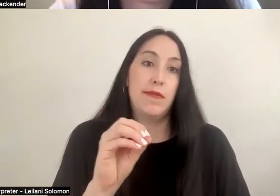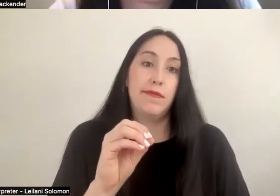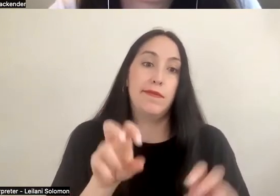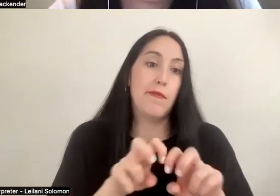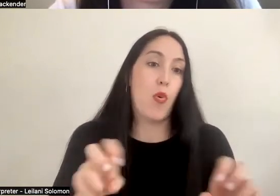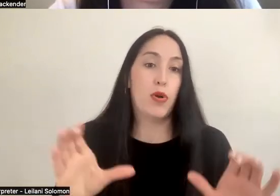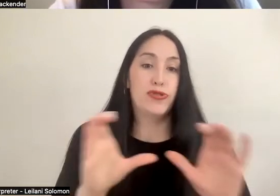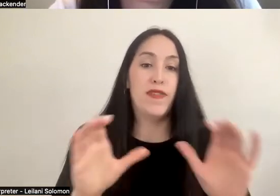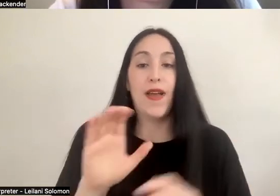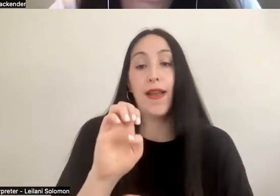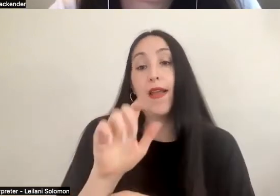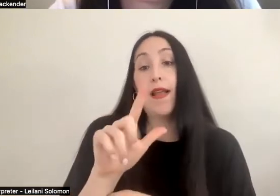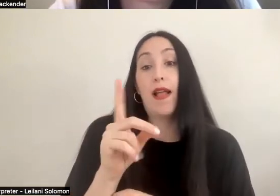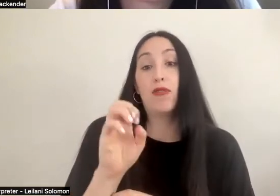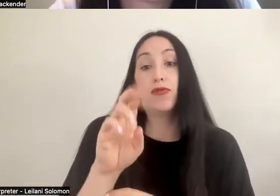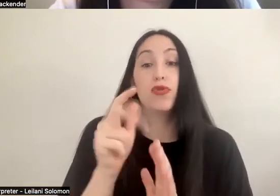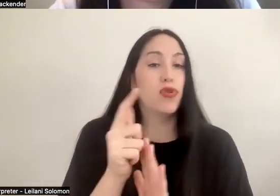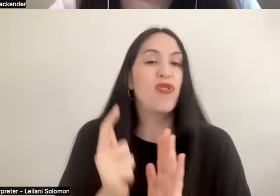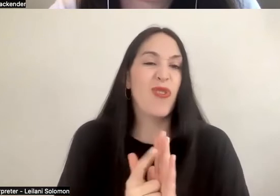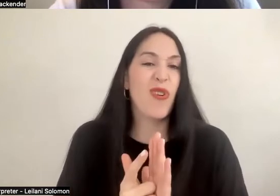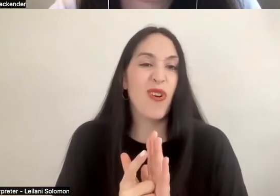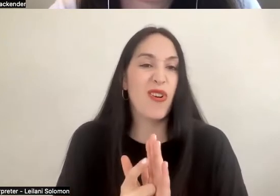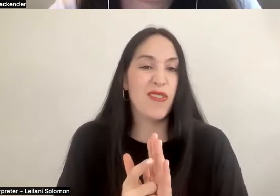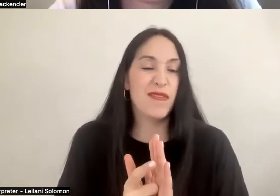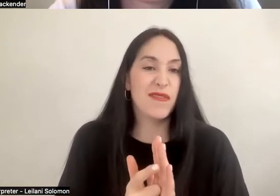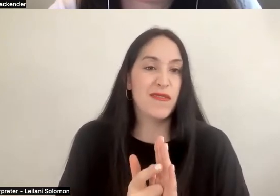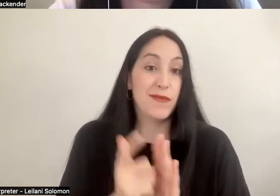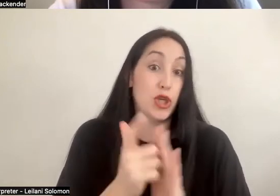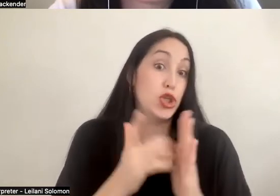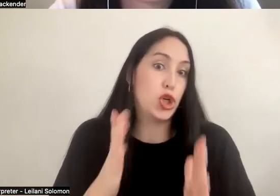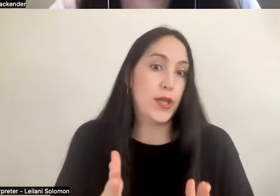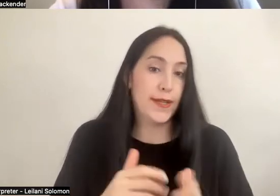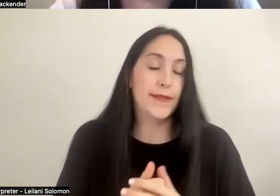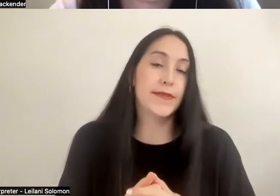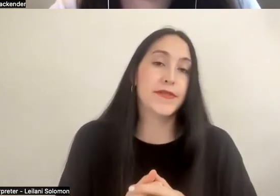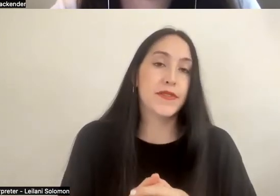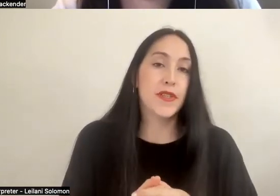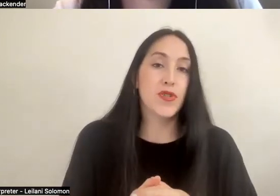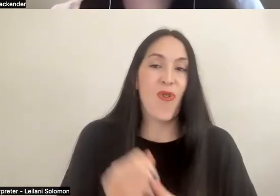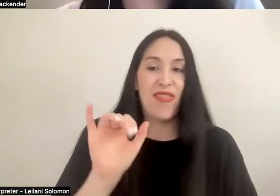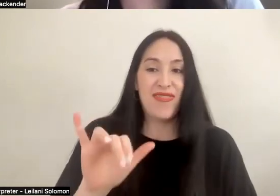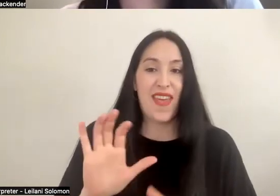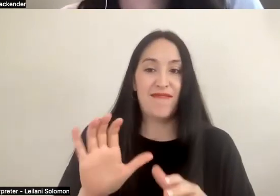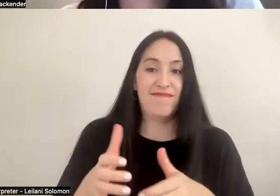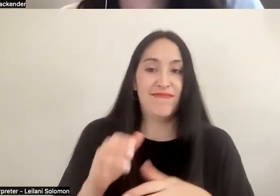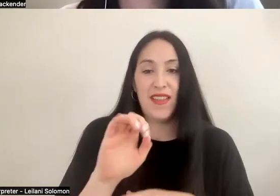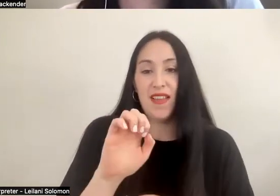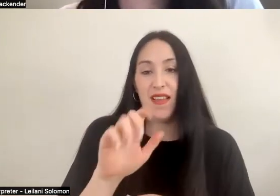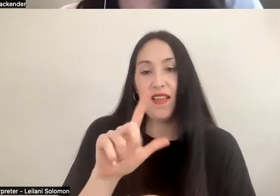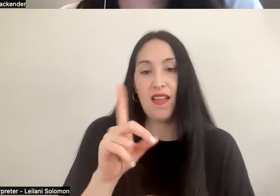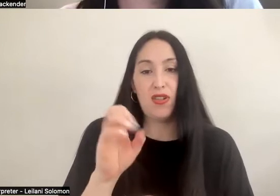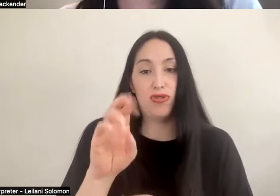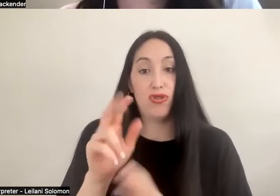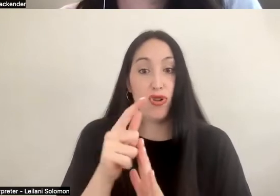section is particularly appropriate to seek this kind of counsel in these type of